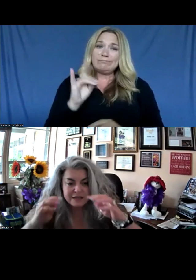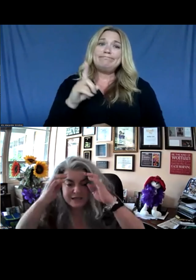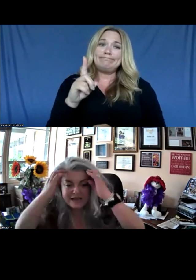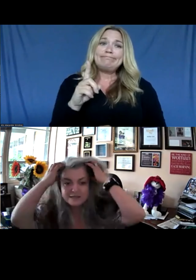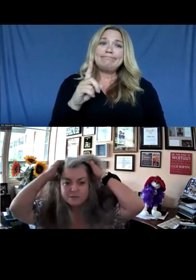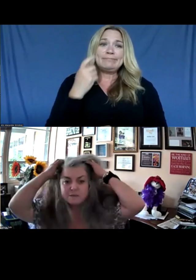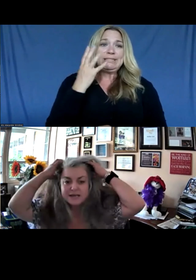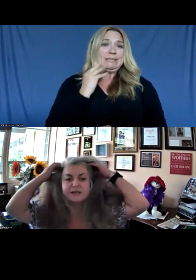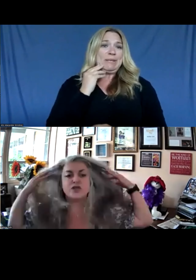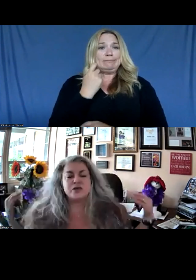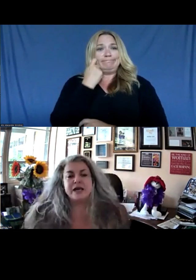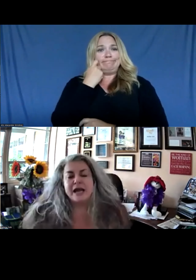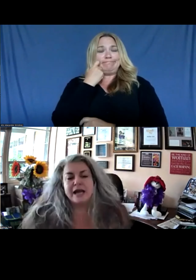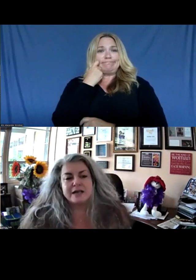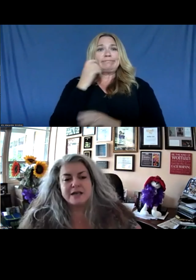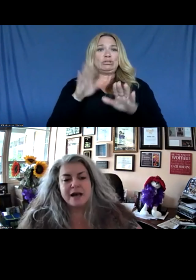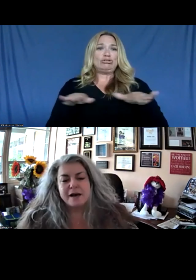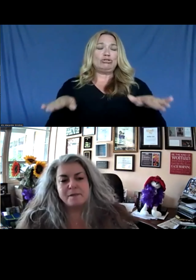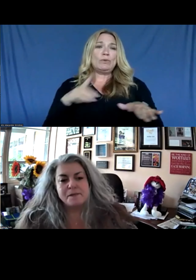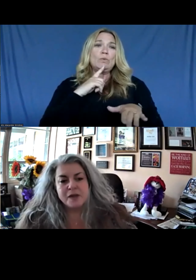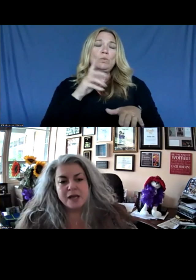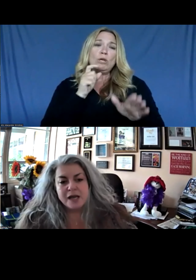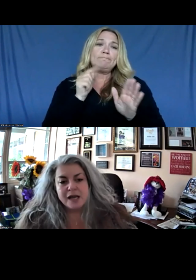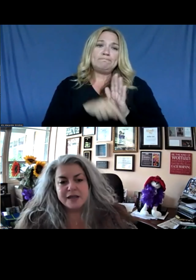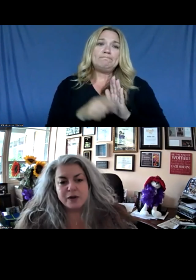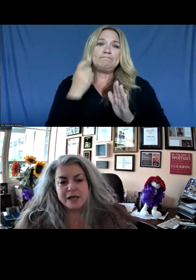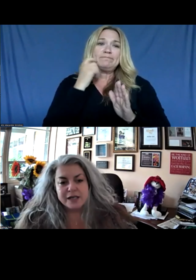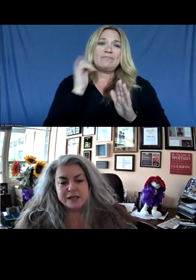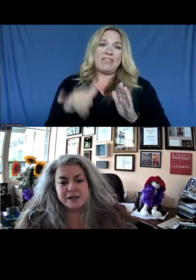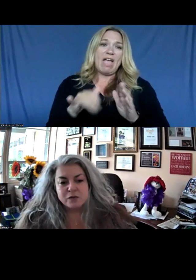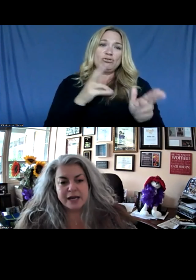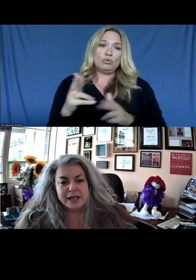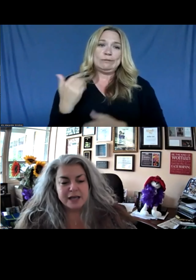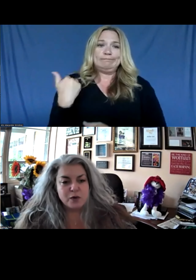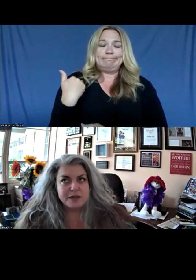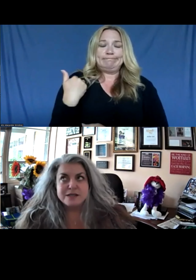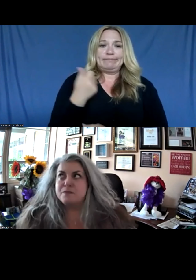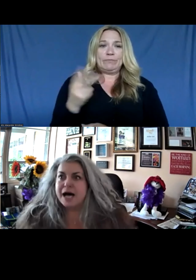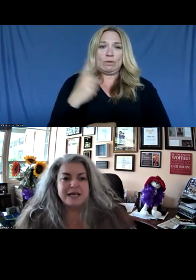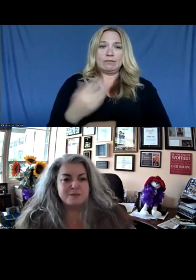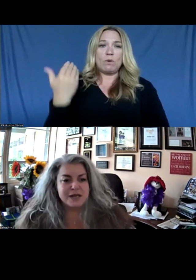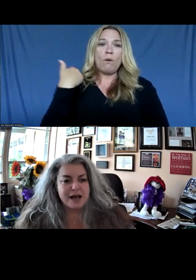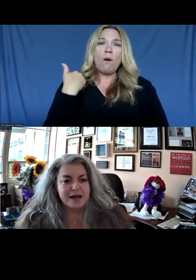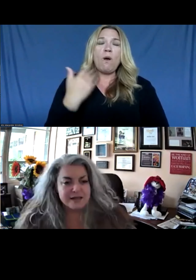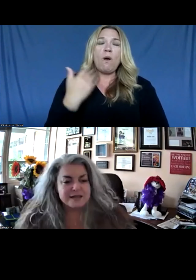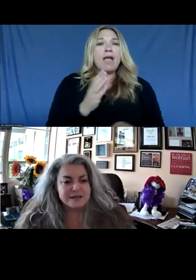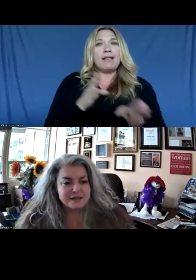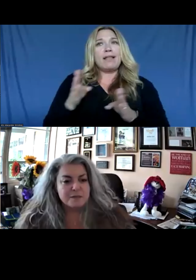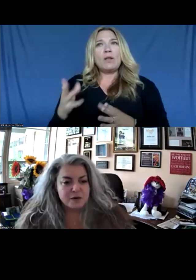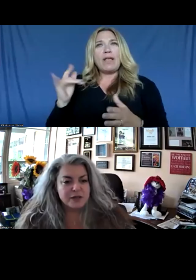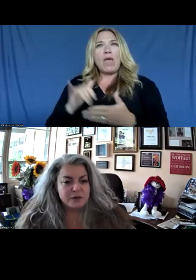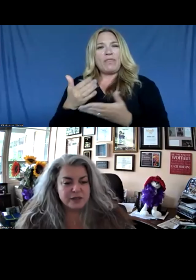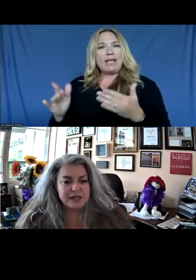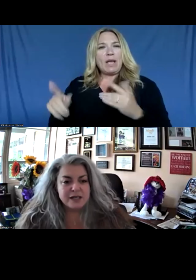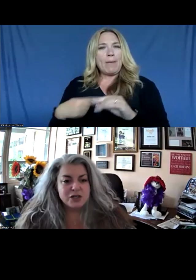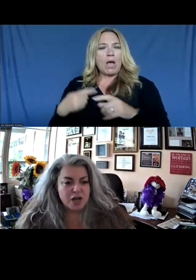in this last massive shooting, and that we can regulate women's bodies but not guns is